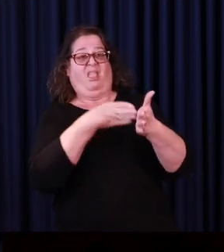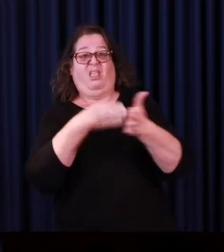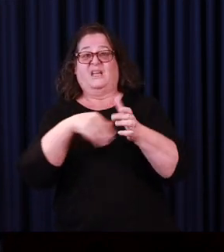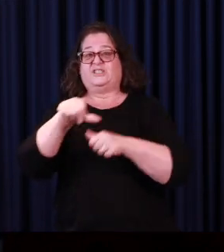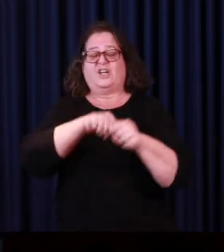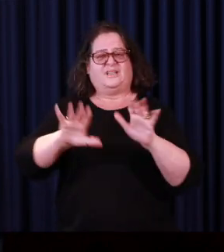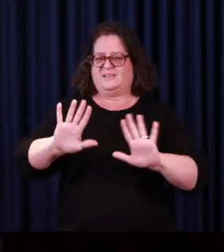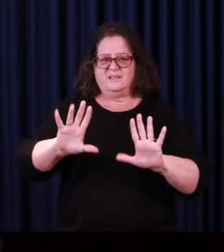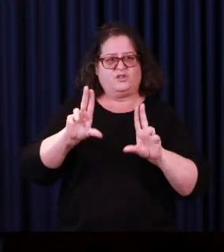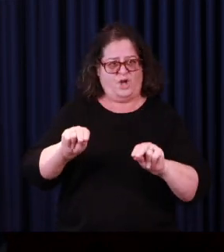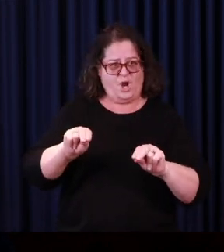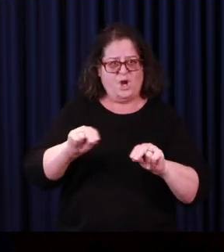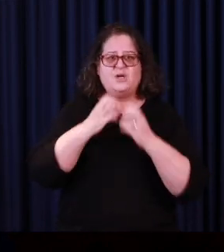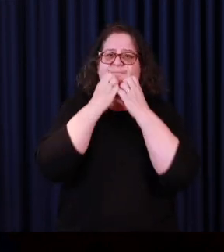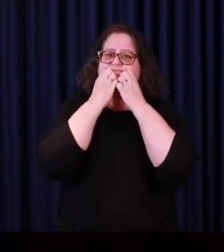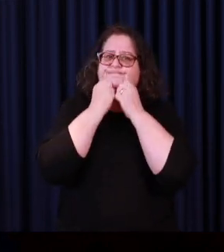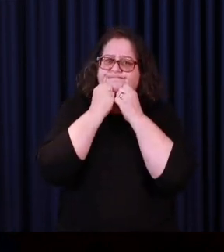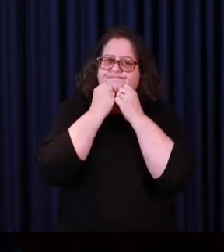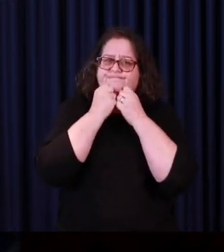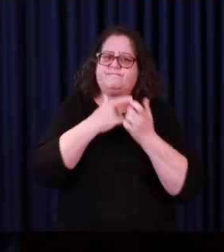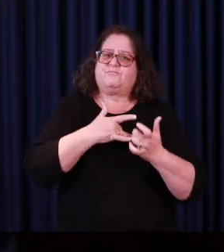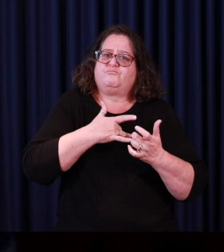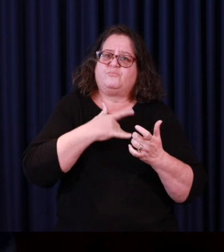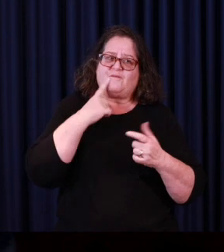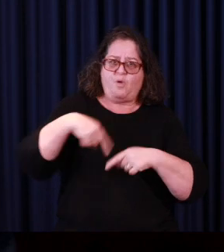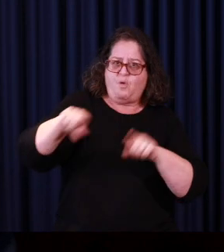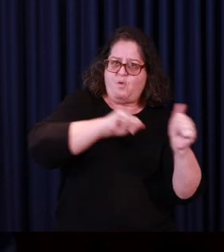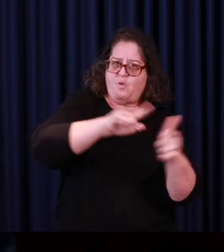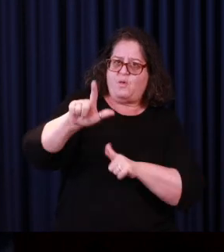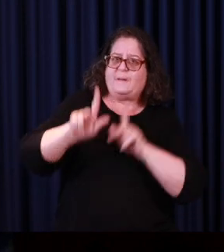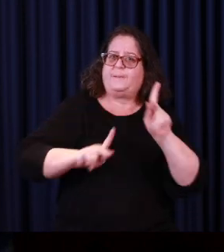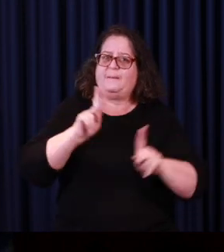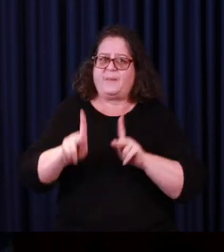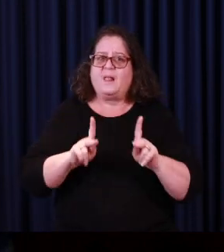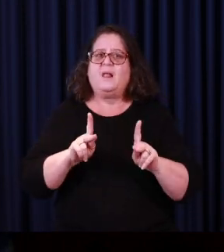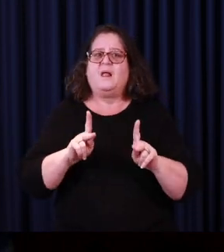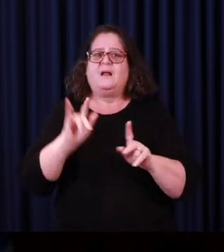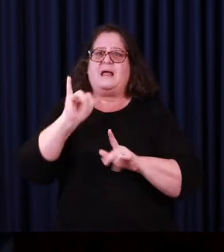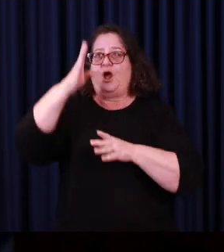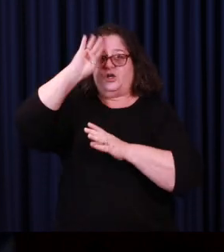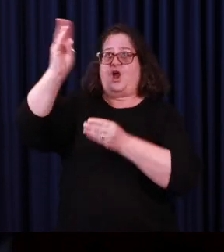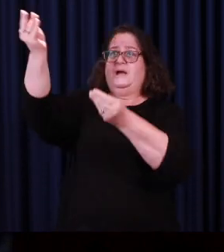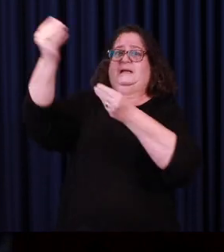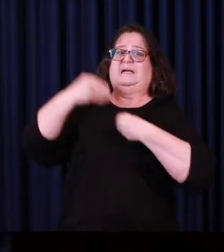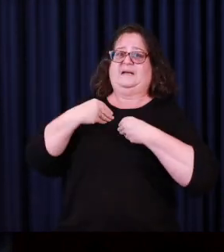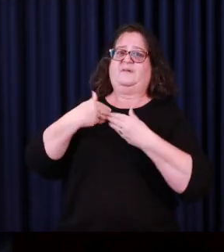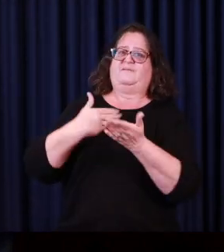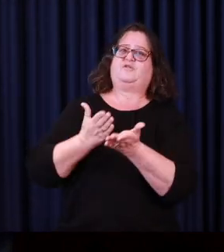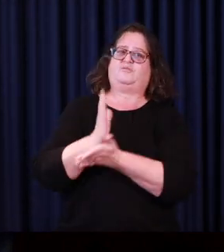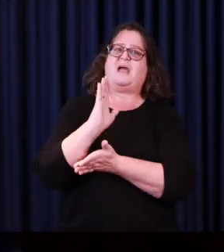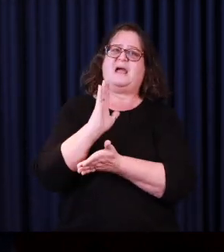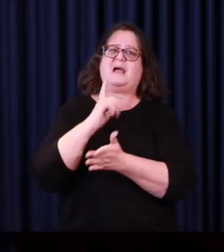all, with firmness in the right, as God gives us to see the right. Let us strive